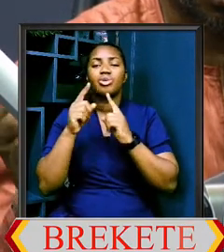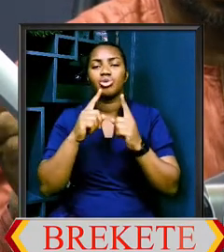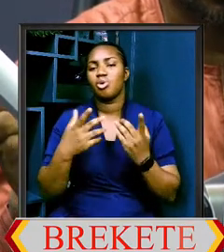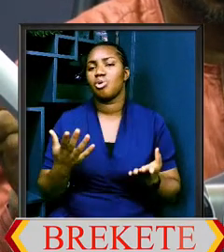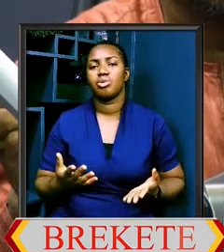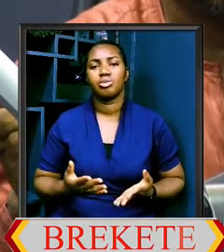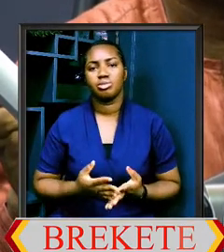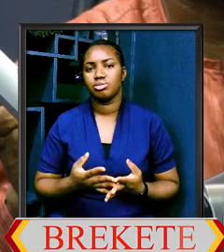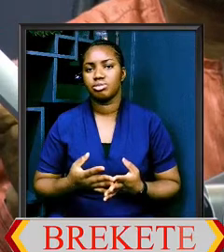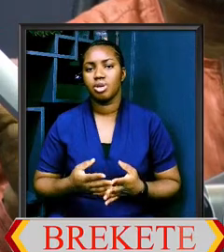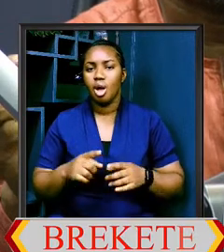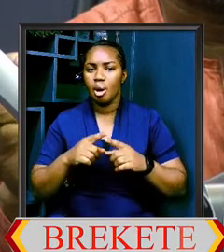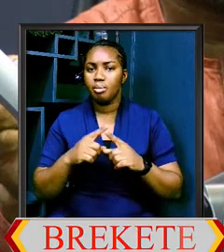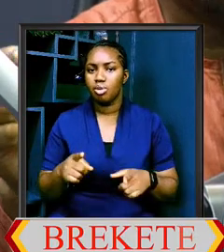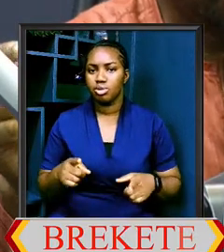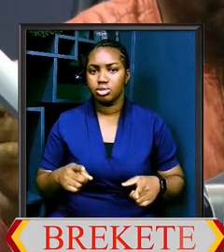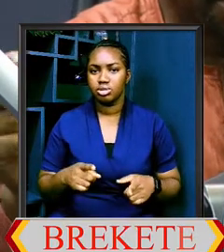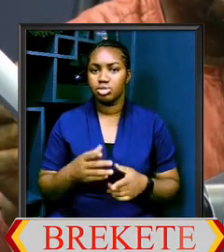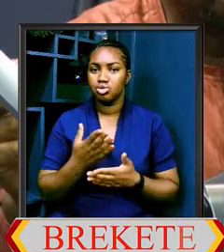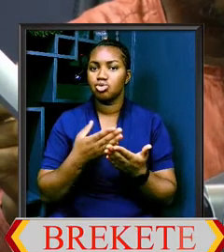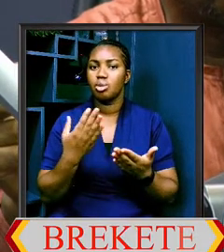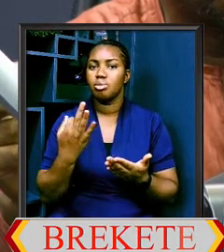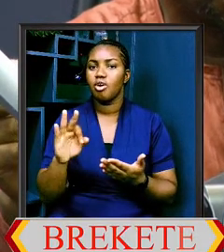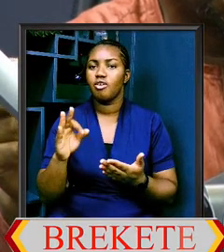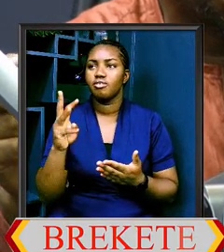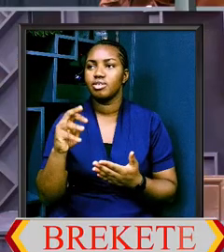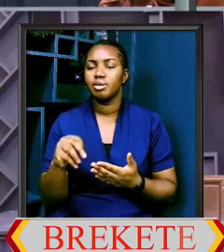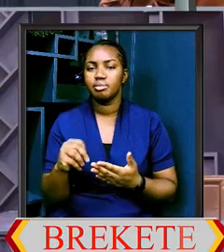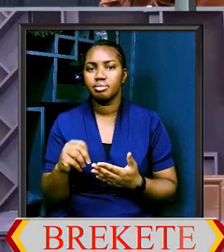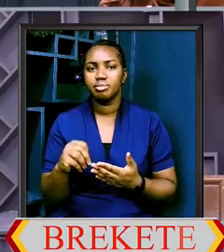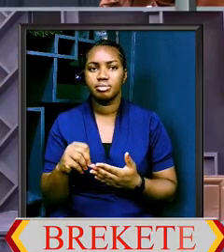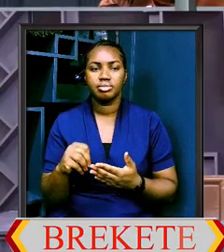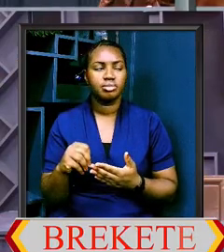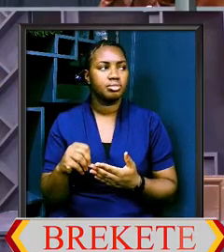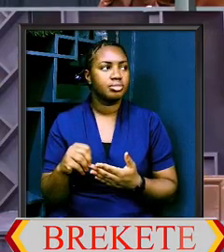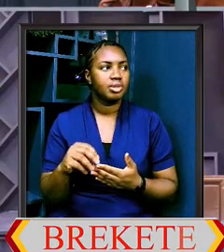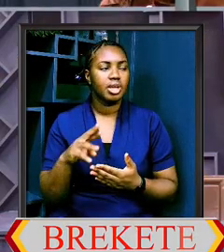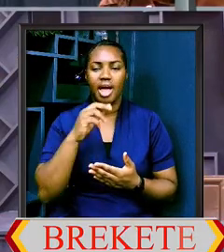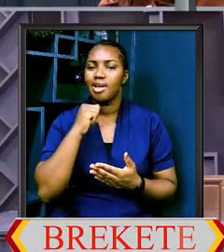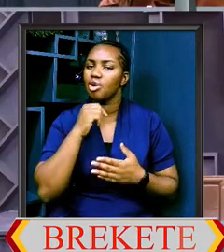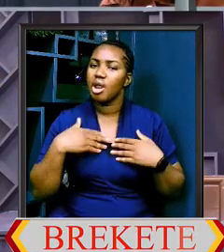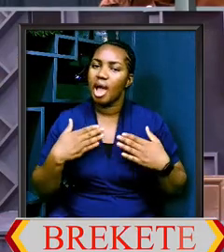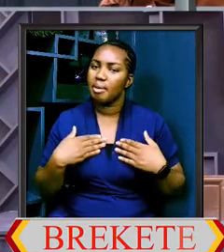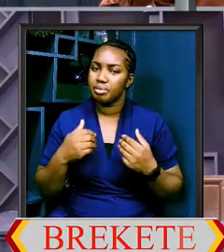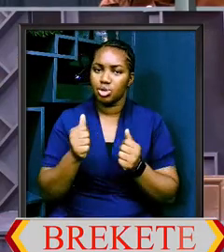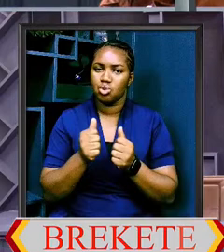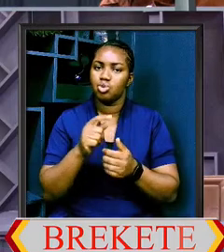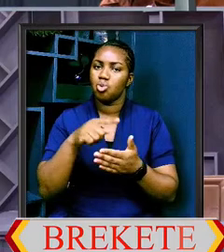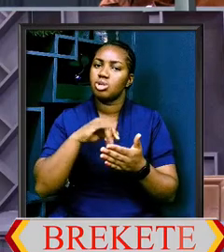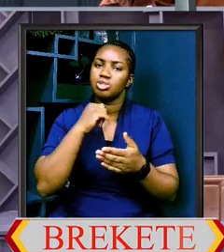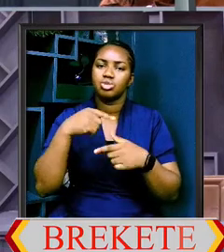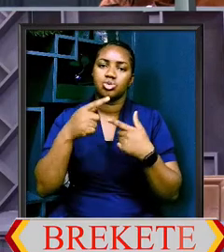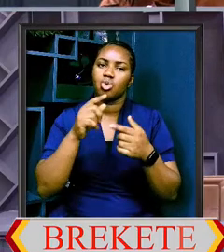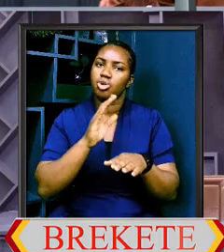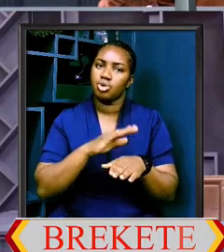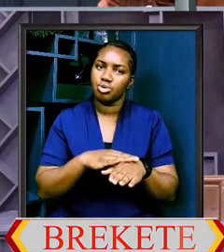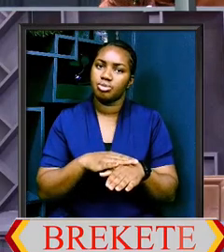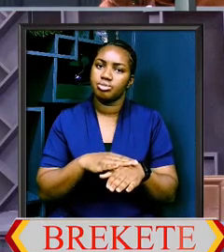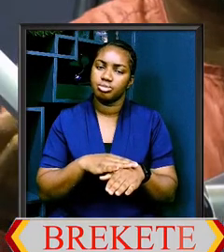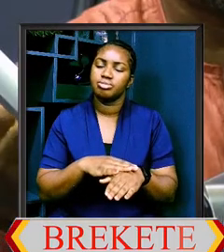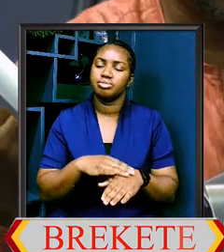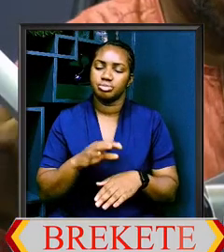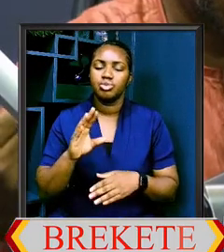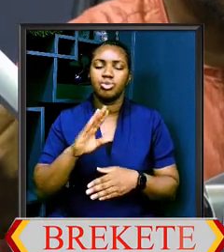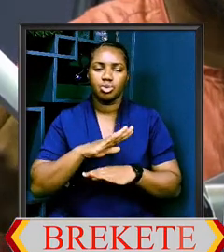talk. Okay. But some of them. Yes, sir. They are not happy with what is going on. Yes, sir.